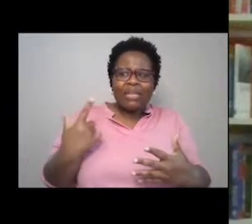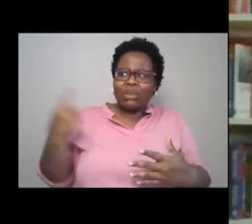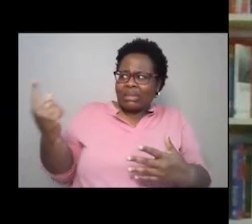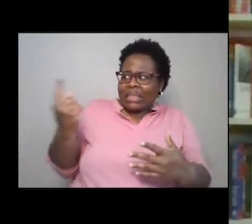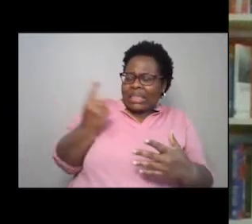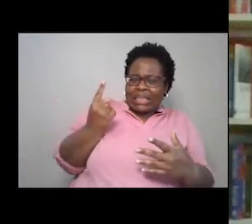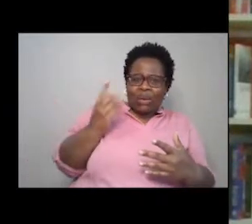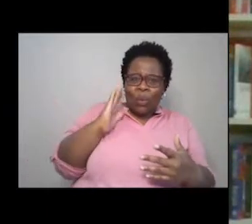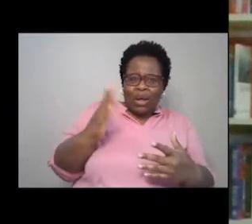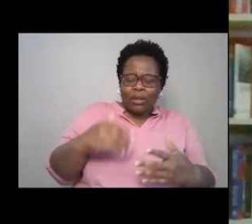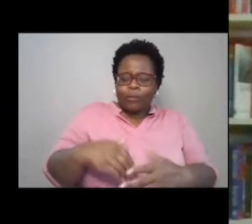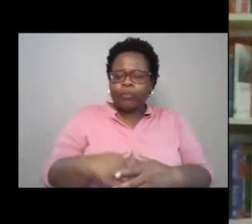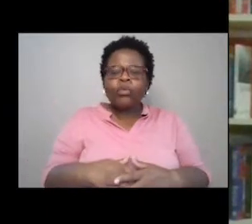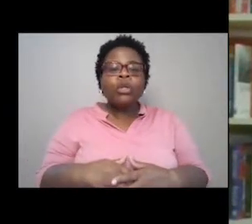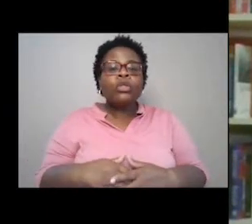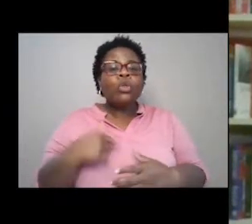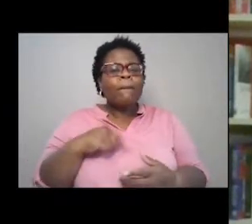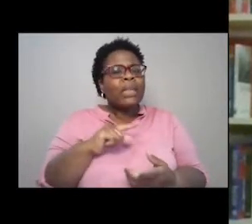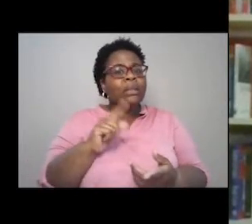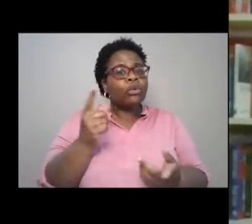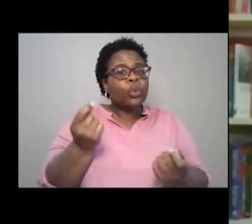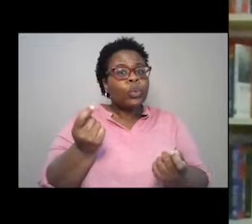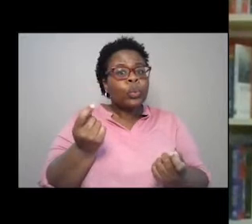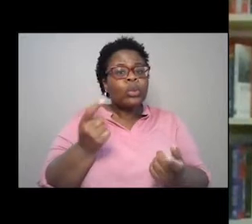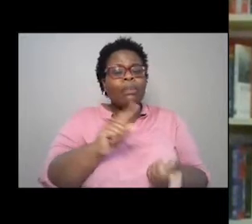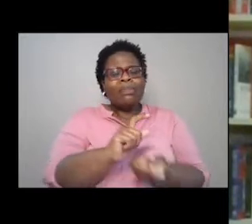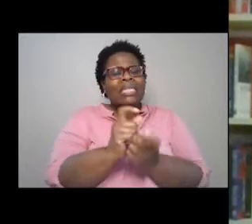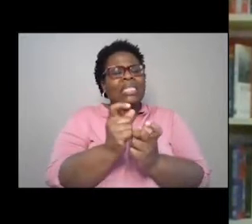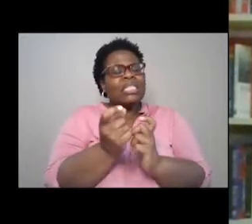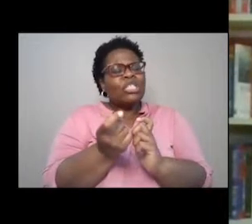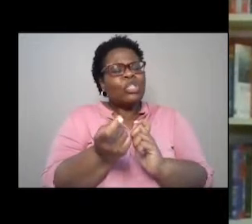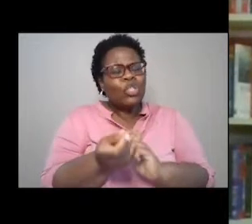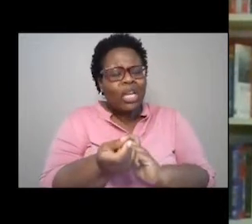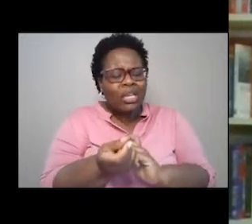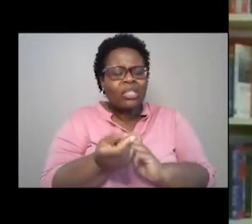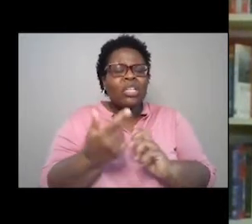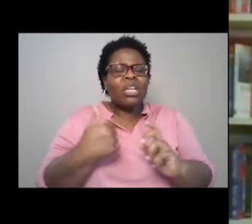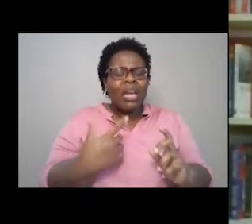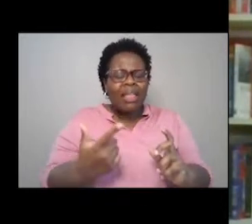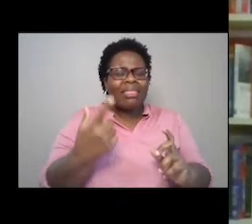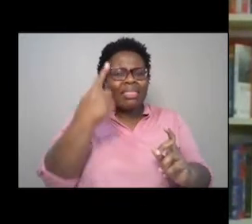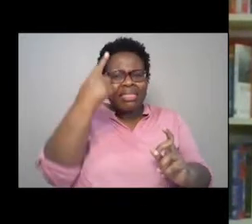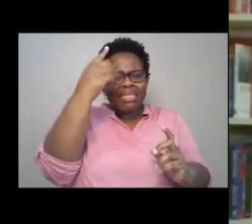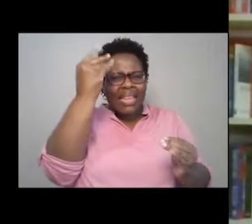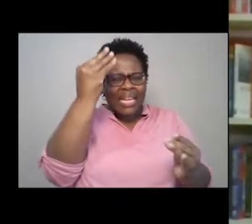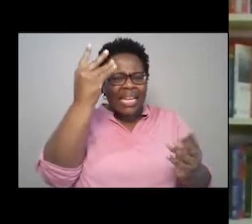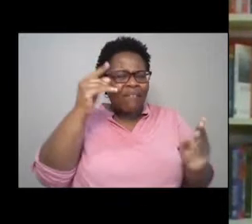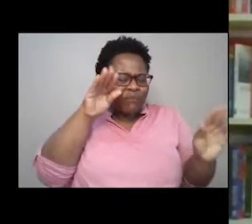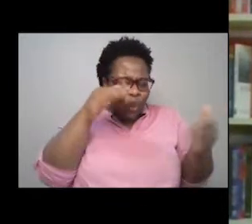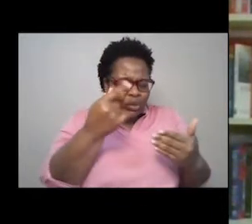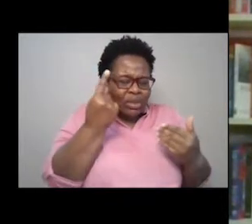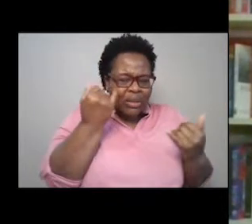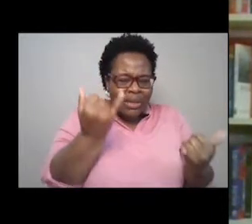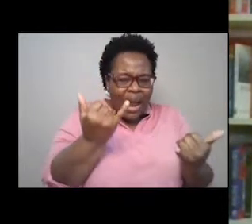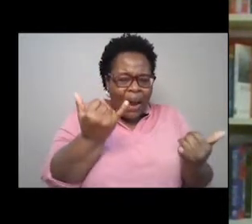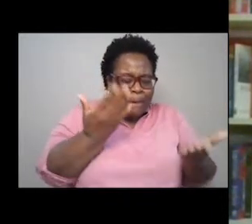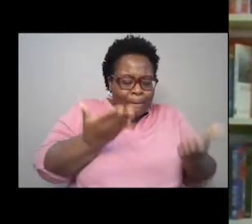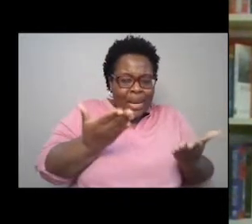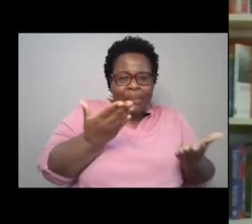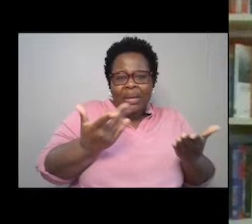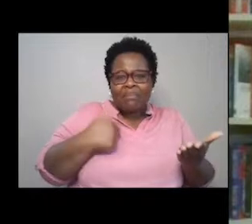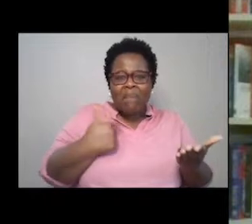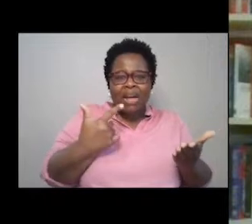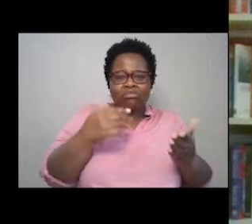bring myself in the moment is to focus on whatever I'm doing right now. So, that might be taking off my shoes. Like right now, I don't have any shoes